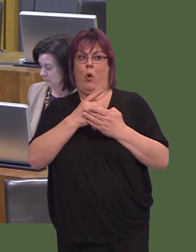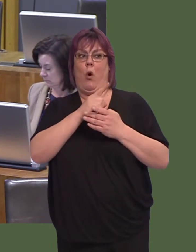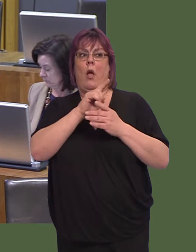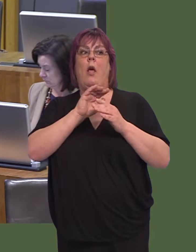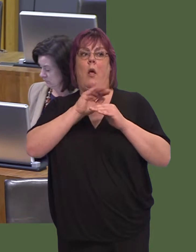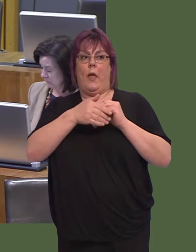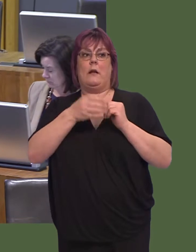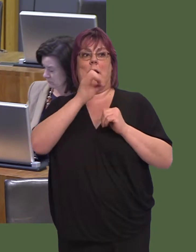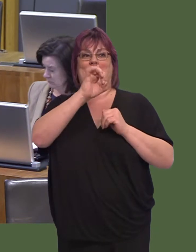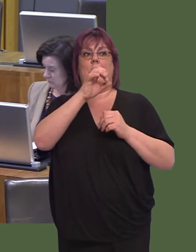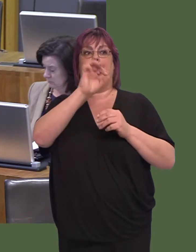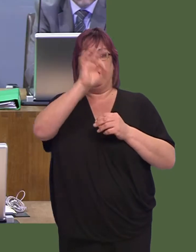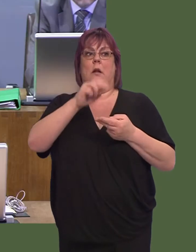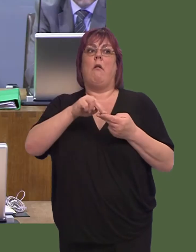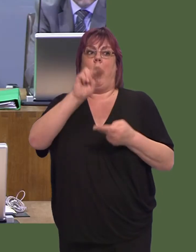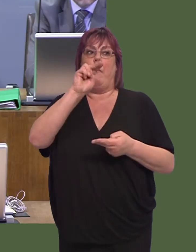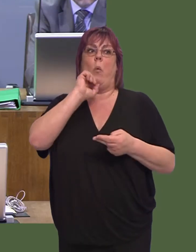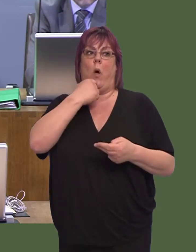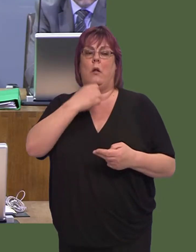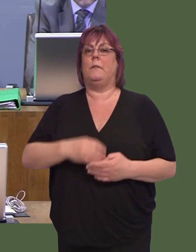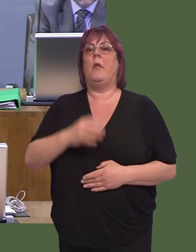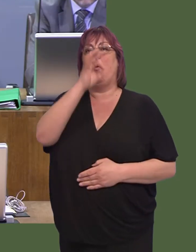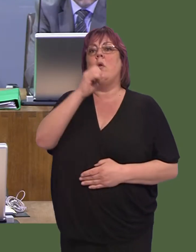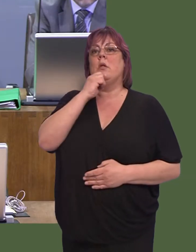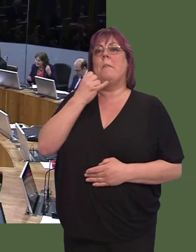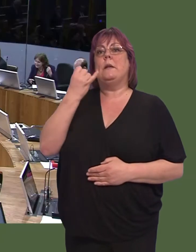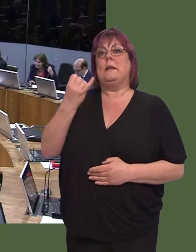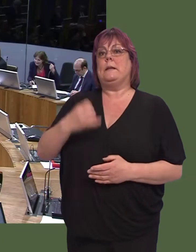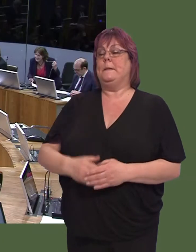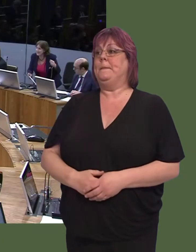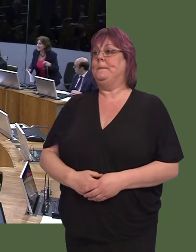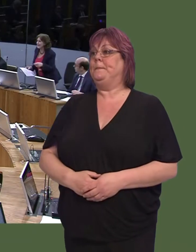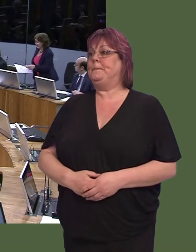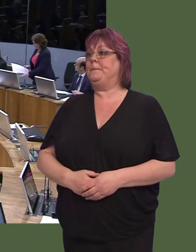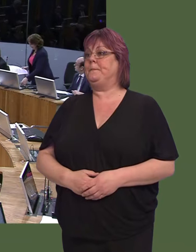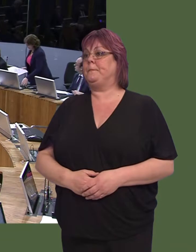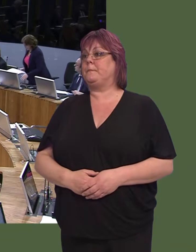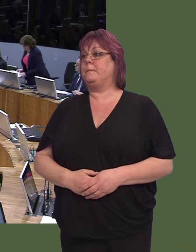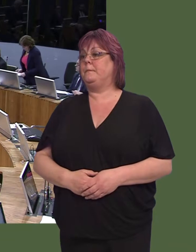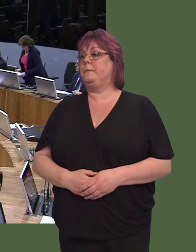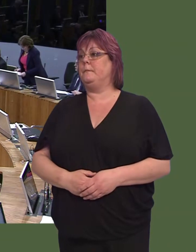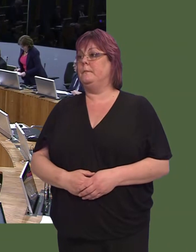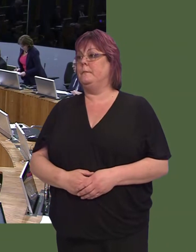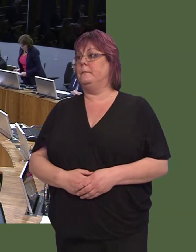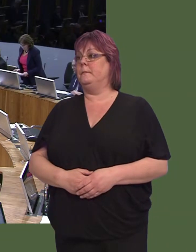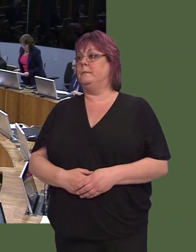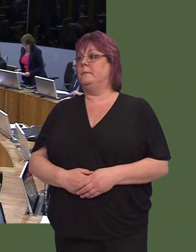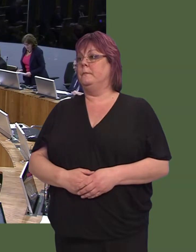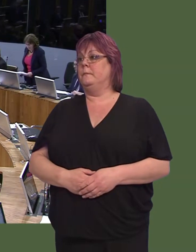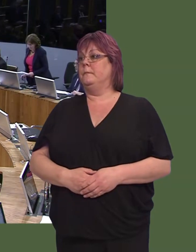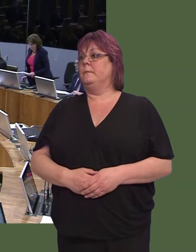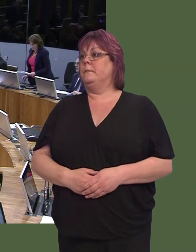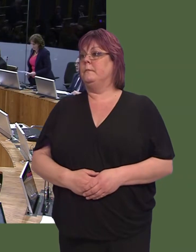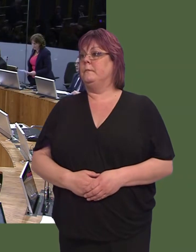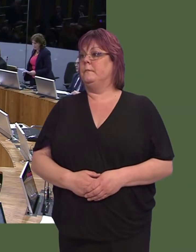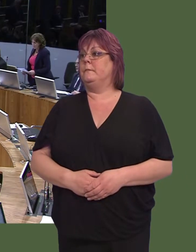making sure we go past that 70% figure. Question 6. Question 6, Janet Finn-Saunders. Will the First Minister